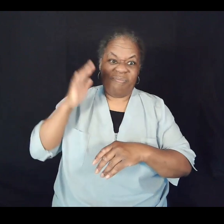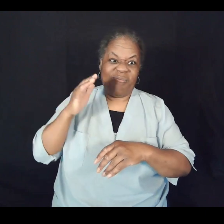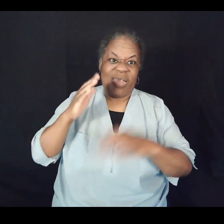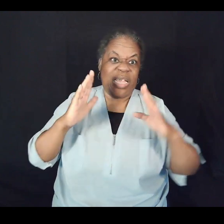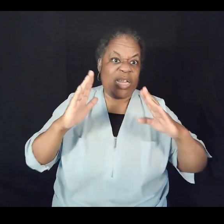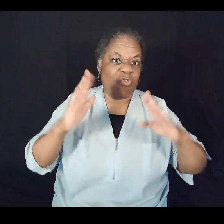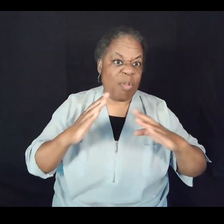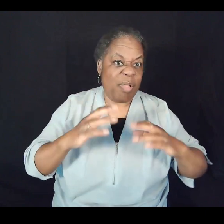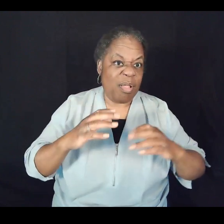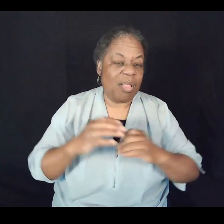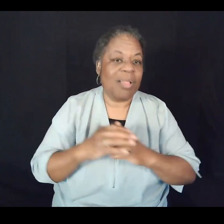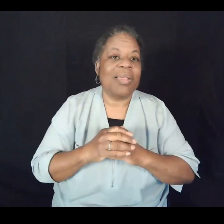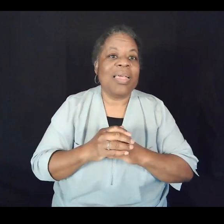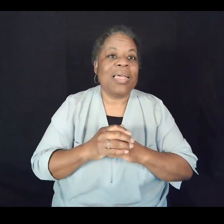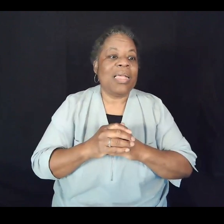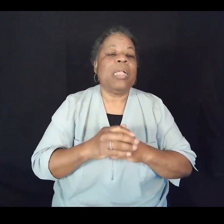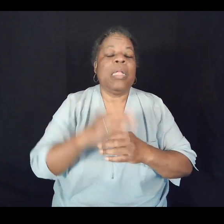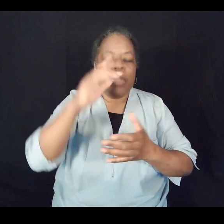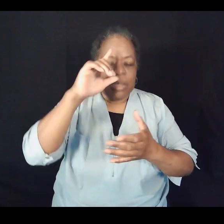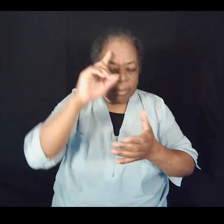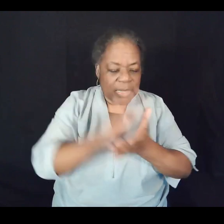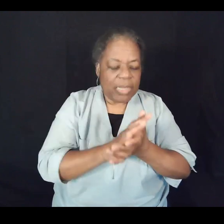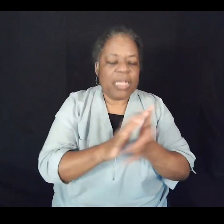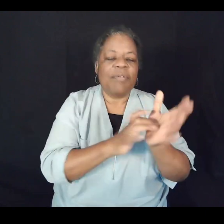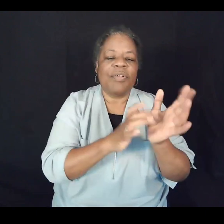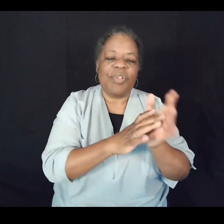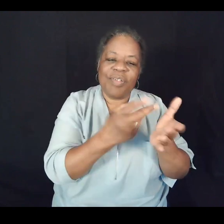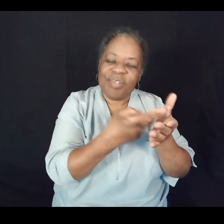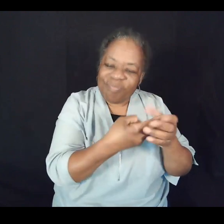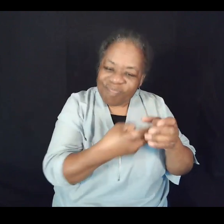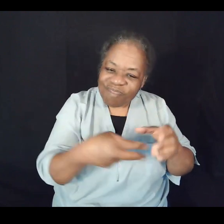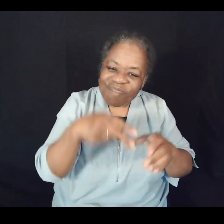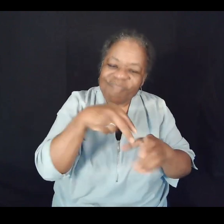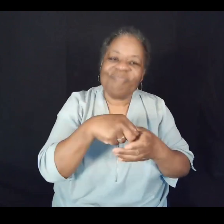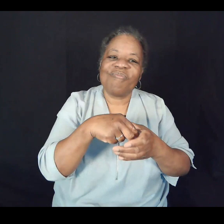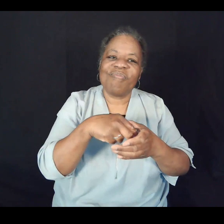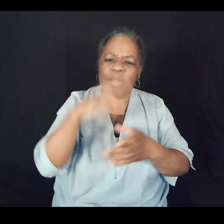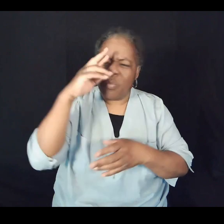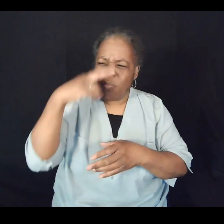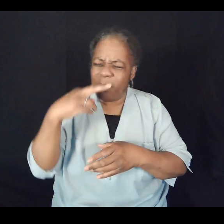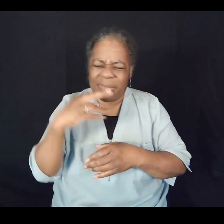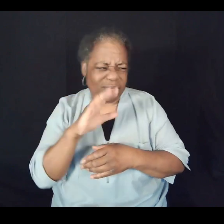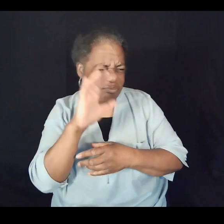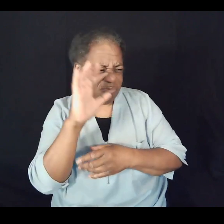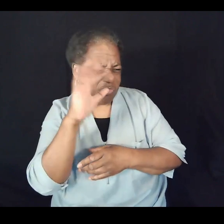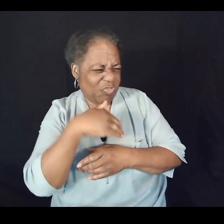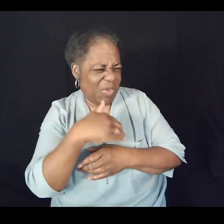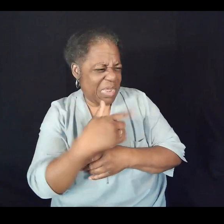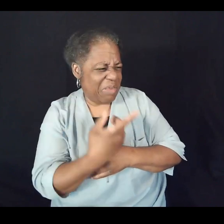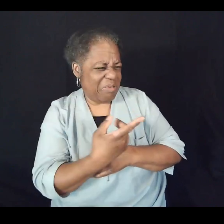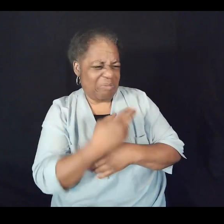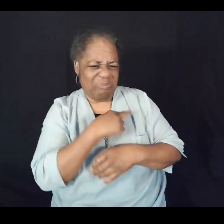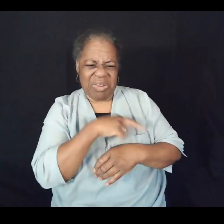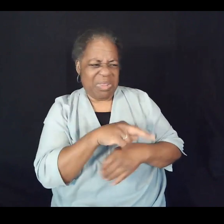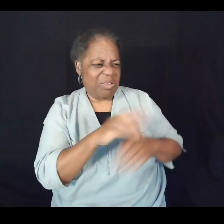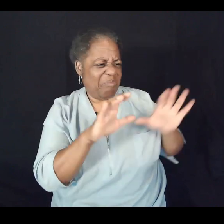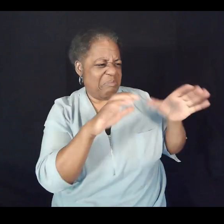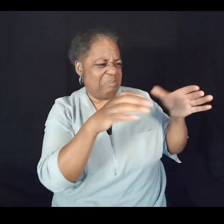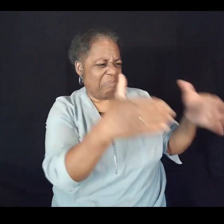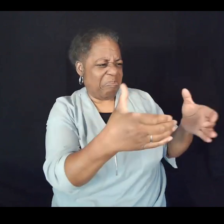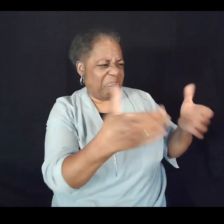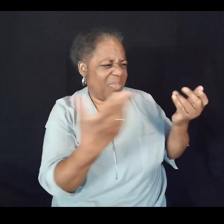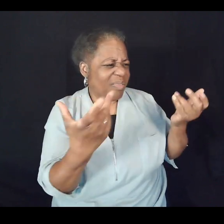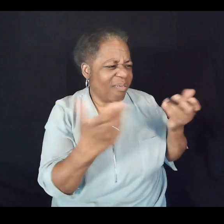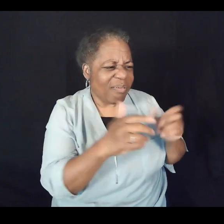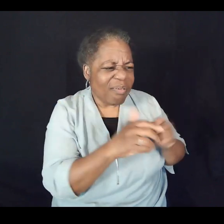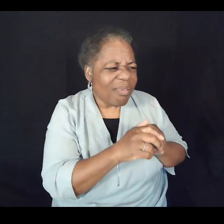they believed that Jesus rose from the dead, and the Romans would have thought that was strange for these odd religious folks who would make such a big deal